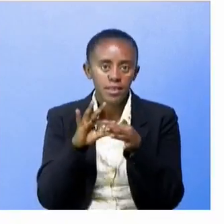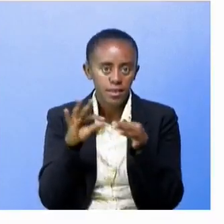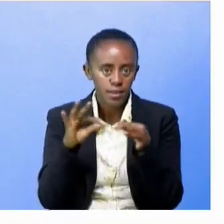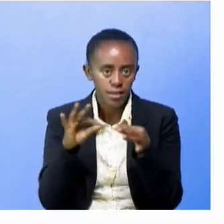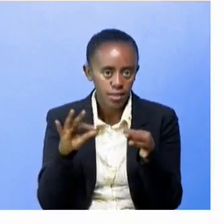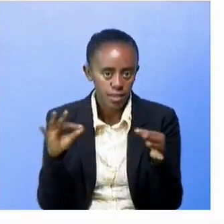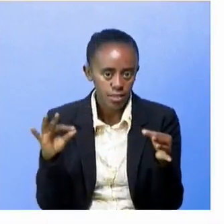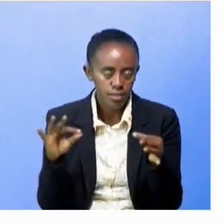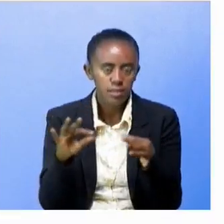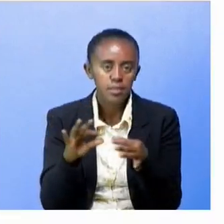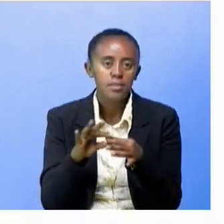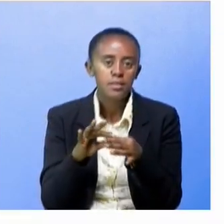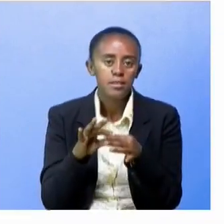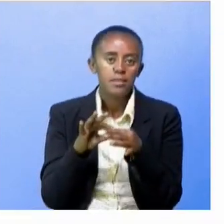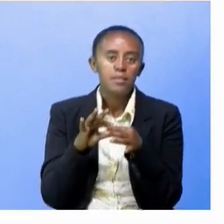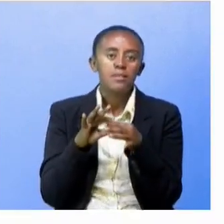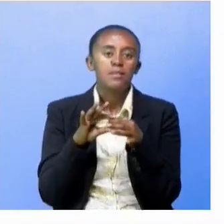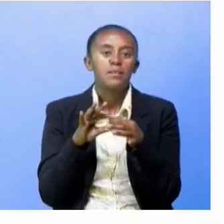sentences,